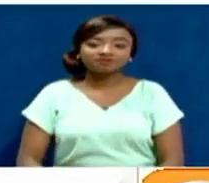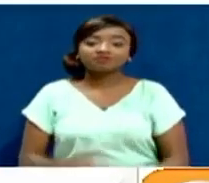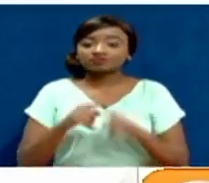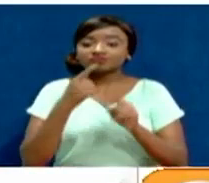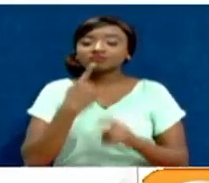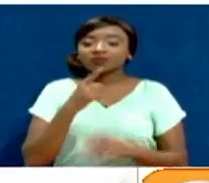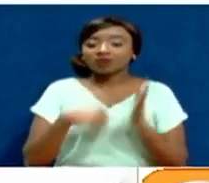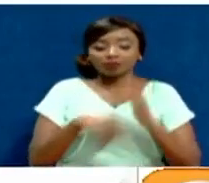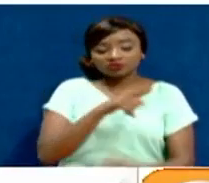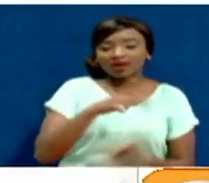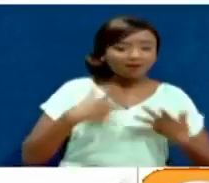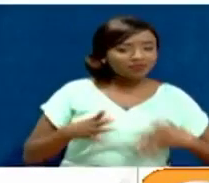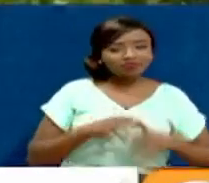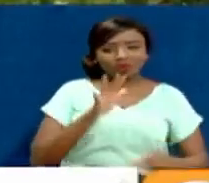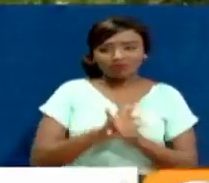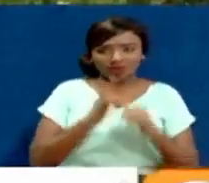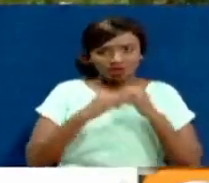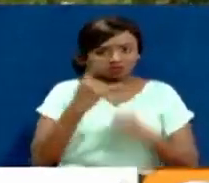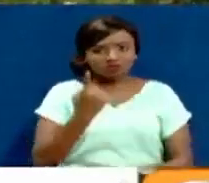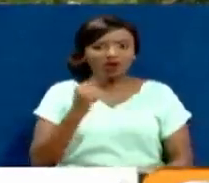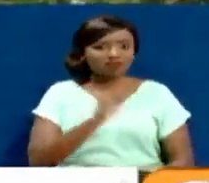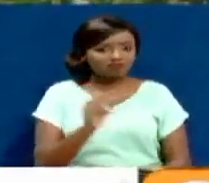huge population of 81 million people,